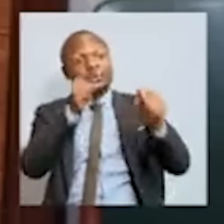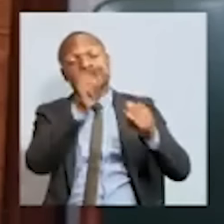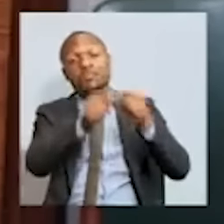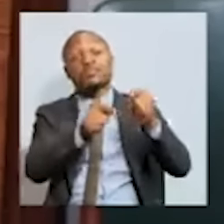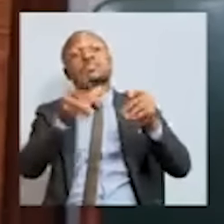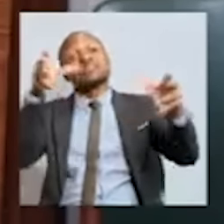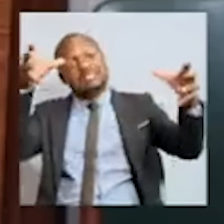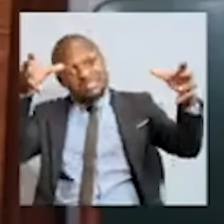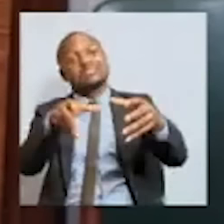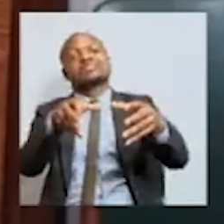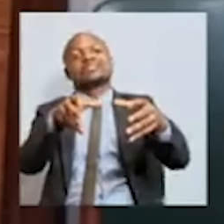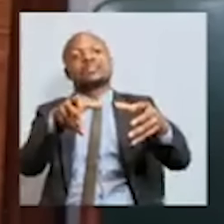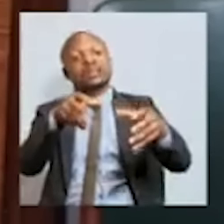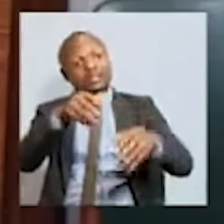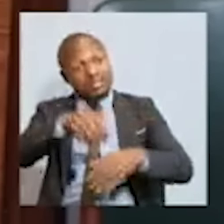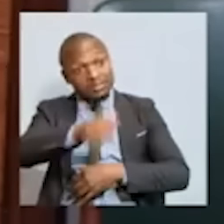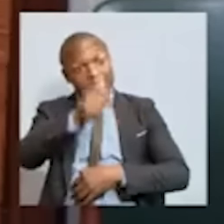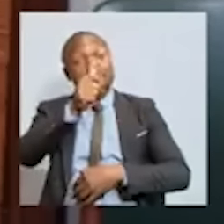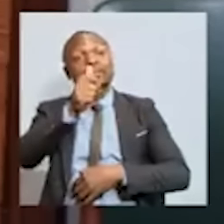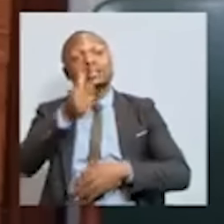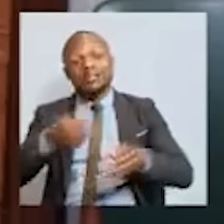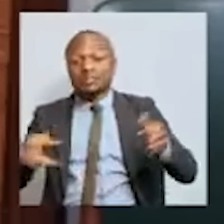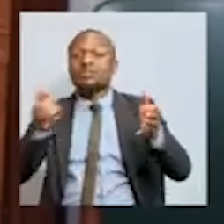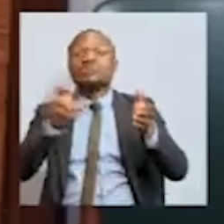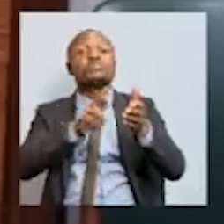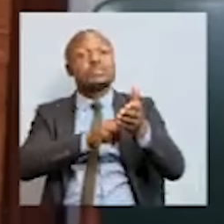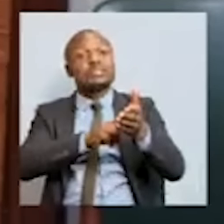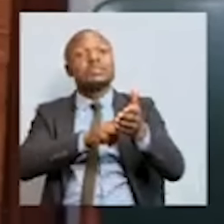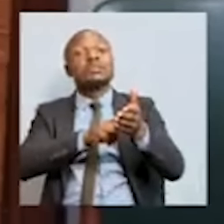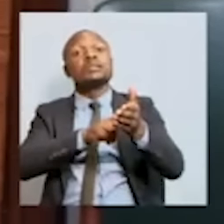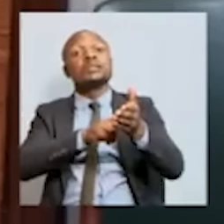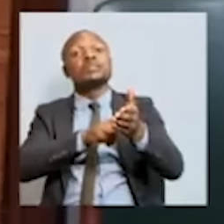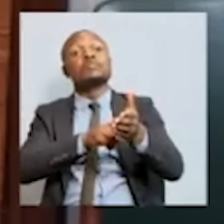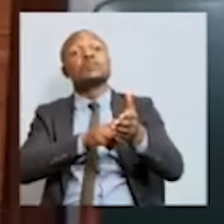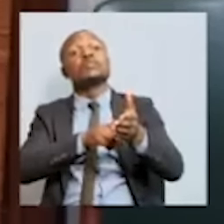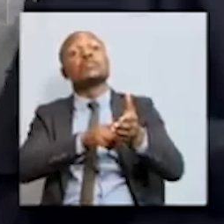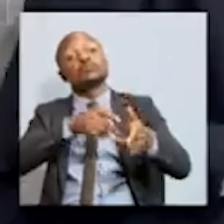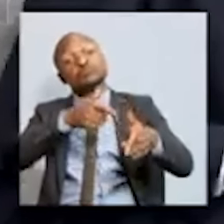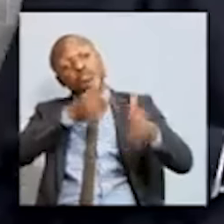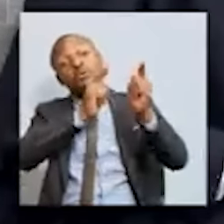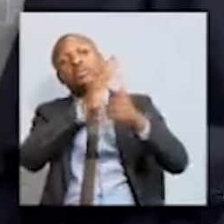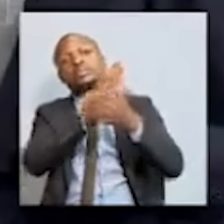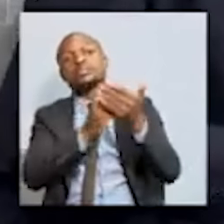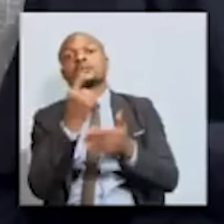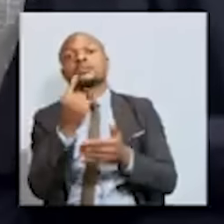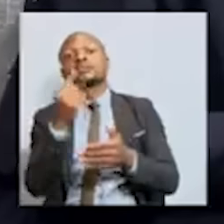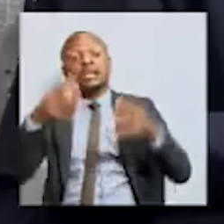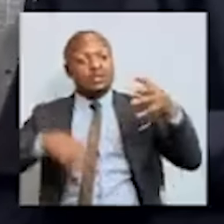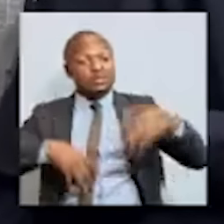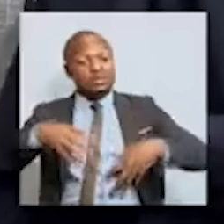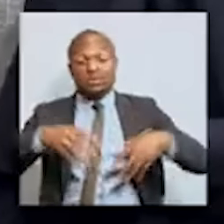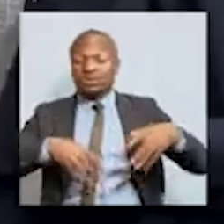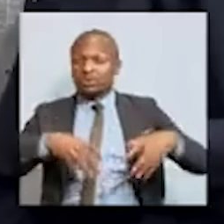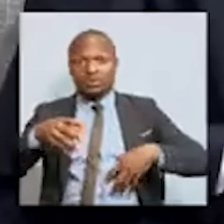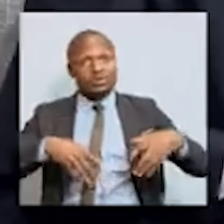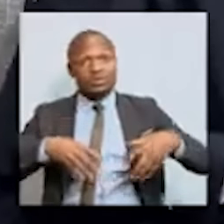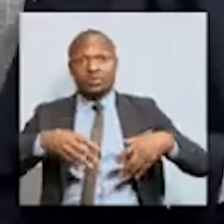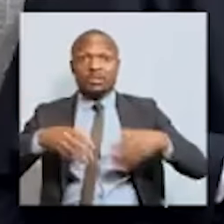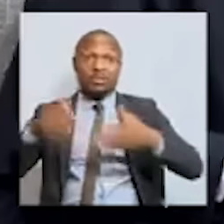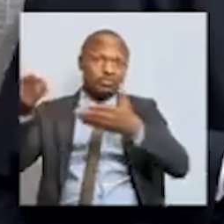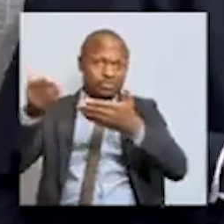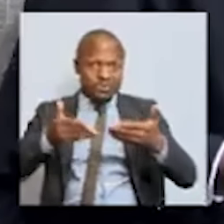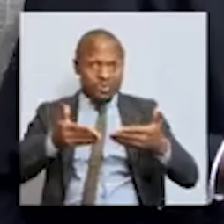strangling him and repeated threats of shooting someone in a complaint lodged with the office of